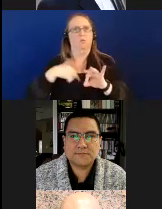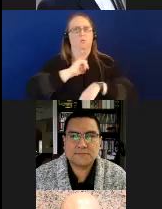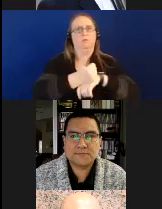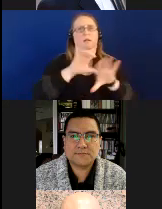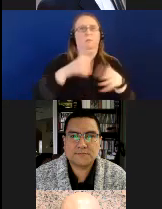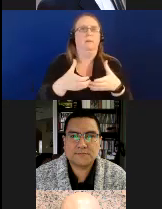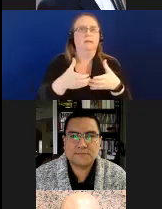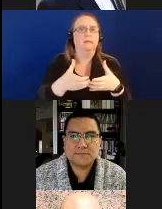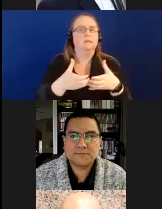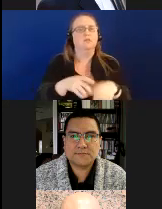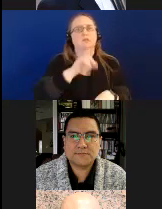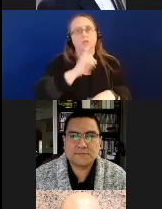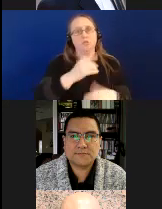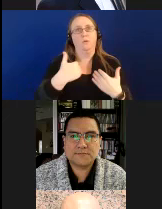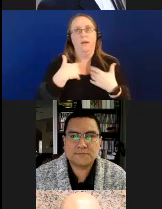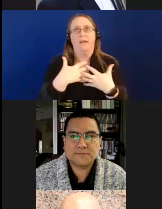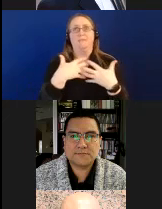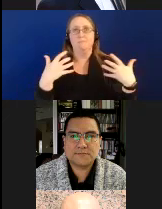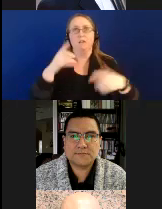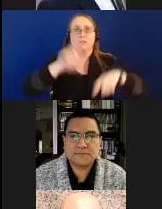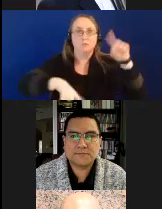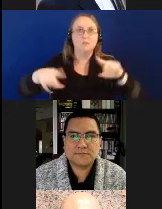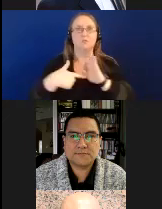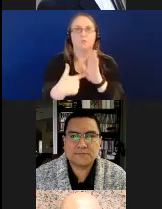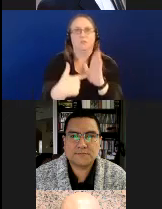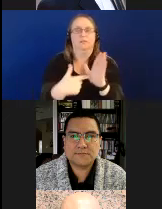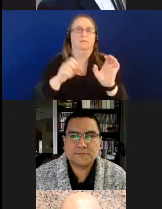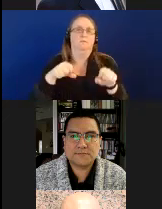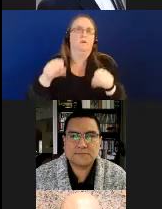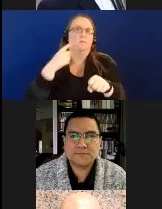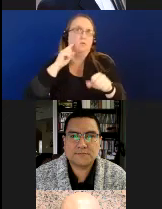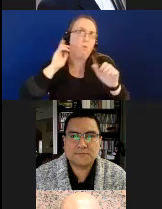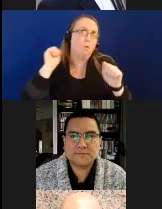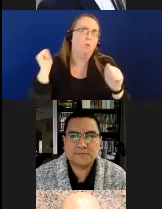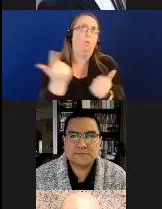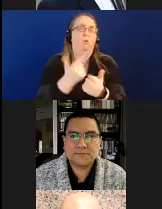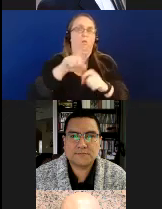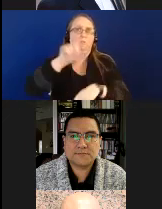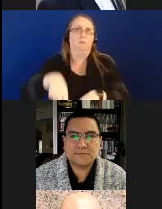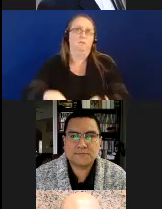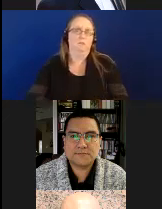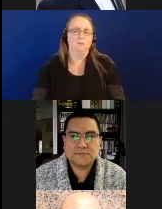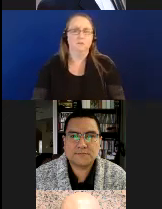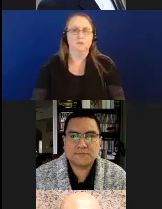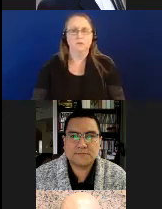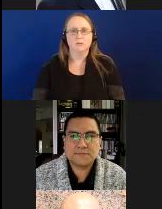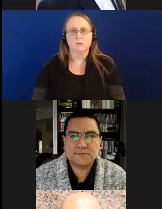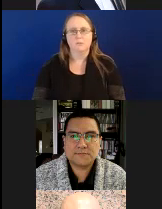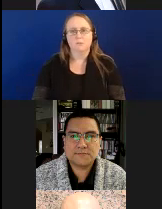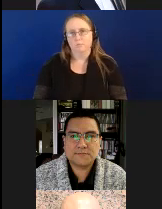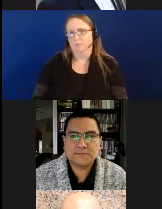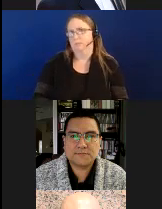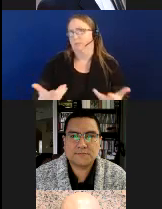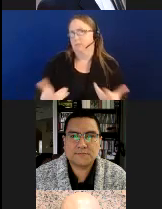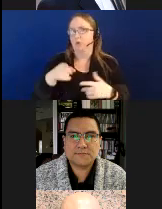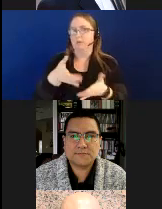make sure we have as representative of a committee as possible of all of Texas and all of our students in Texas. So this is an